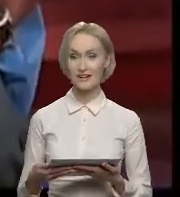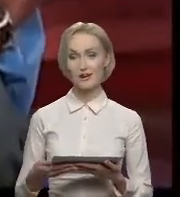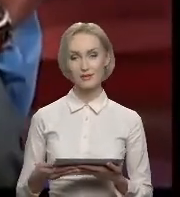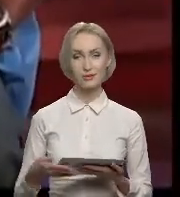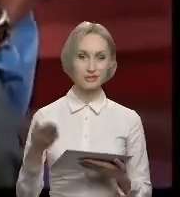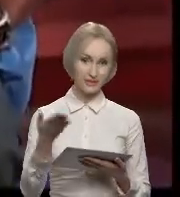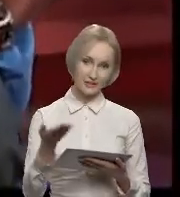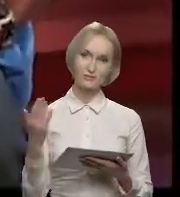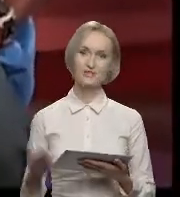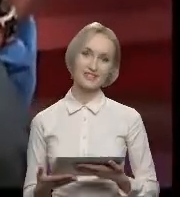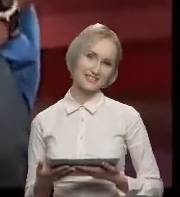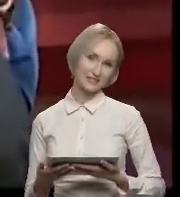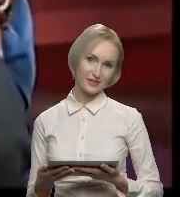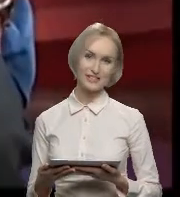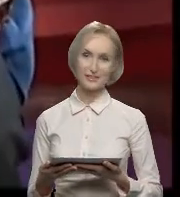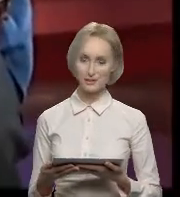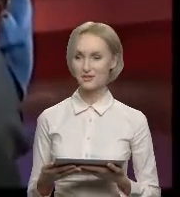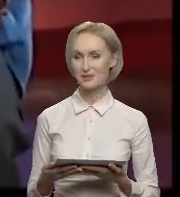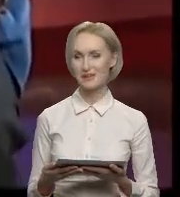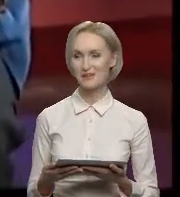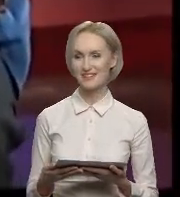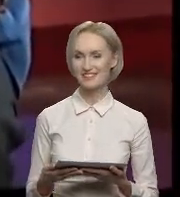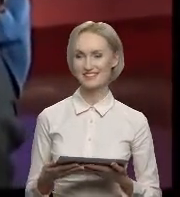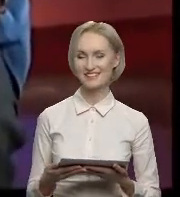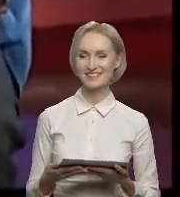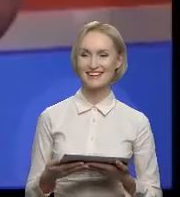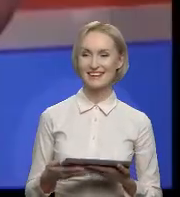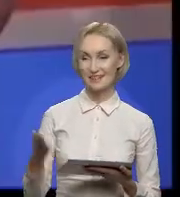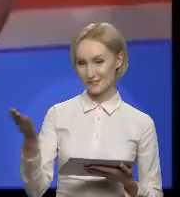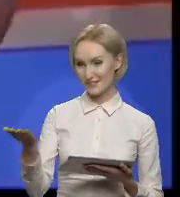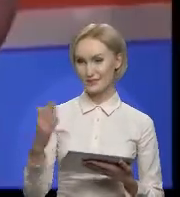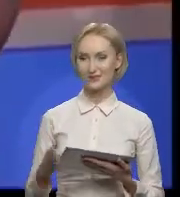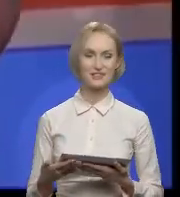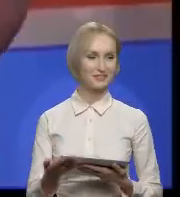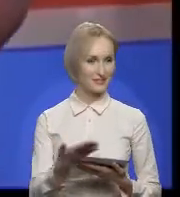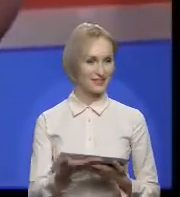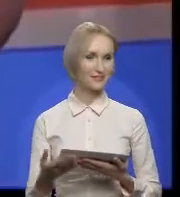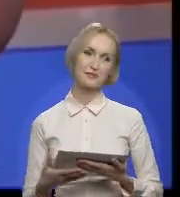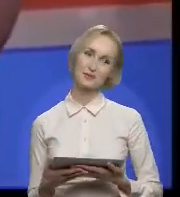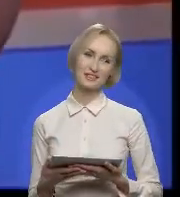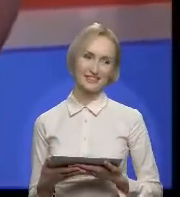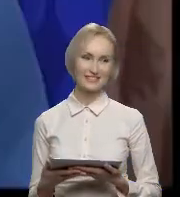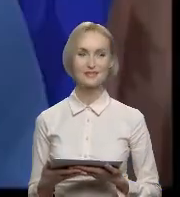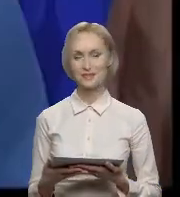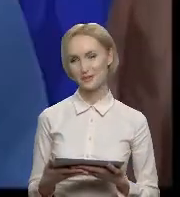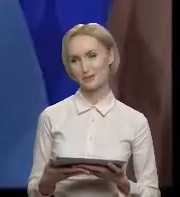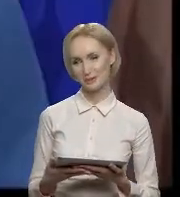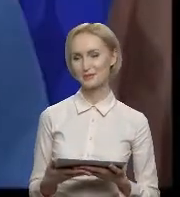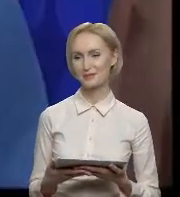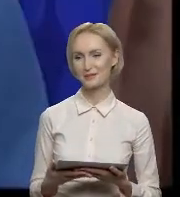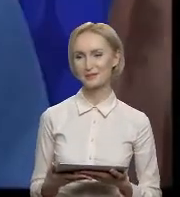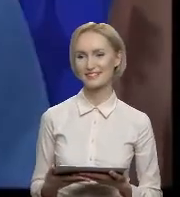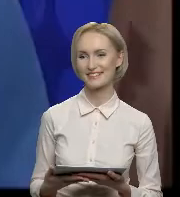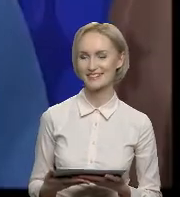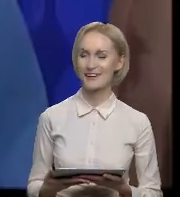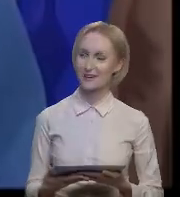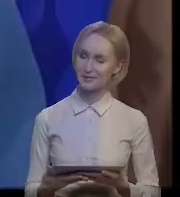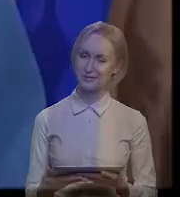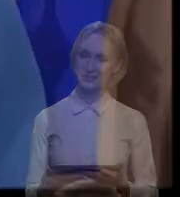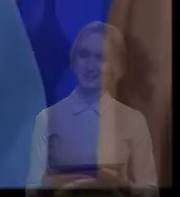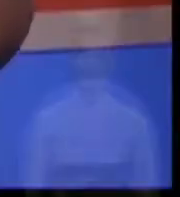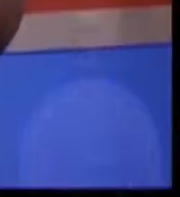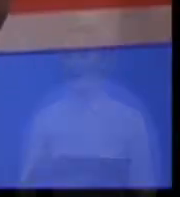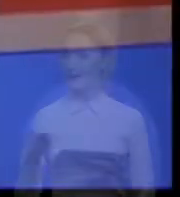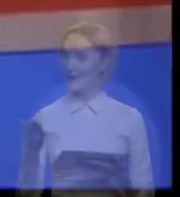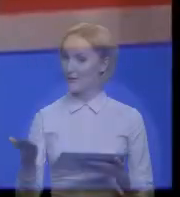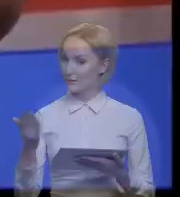she thought. I be trying to keep my brothers away from knocking his head out, so I don't even tell them. I sense you're like a bubbling volcano ready to erupt, Victoria. I don't even tell them what's going